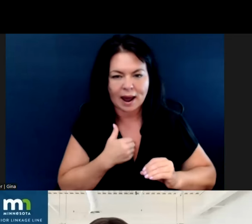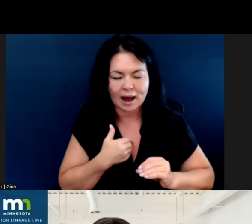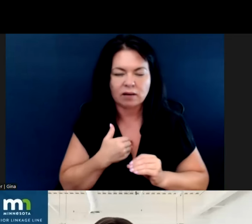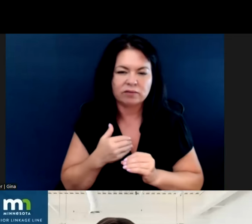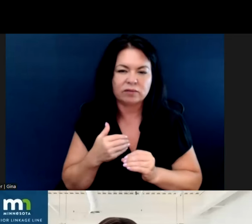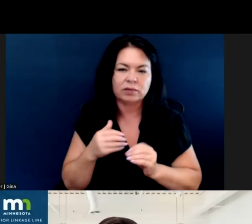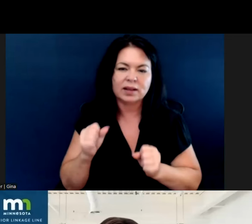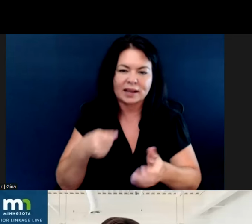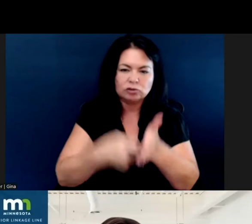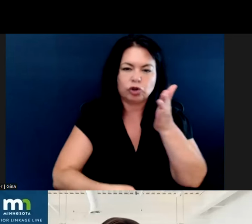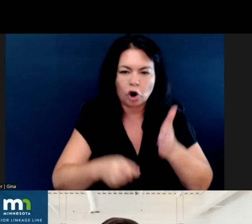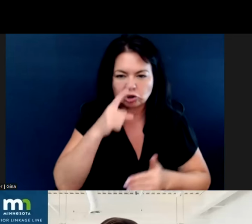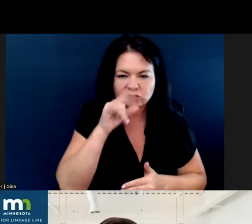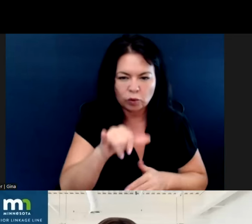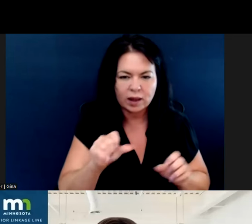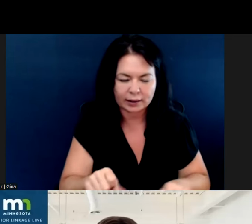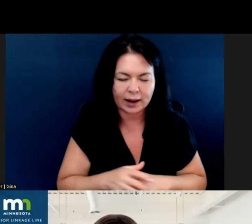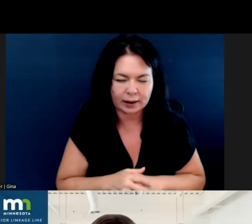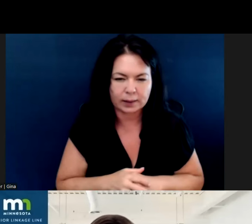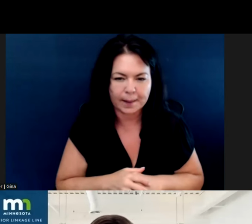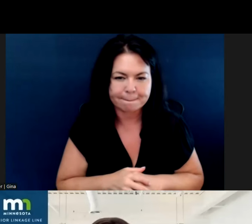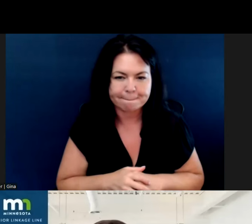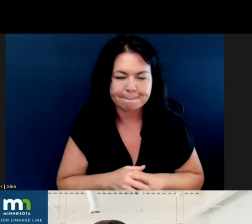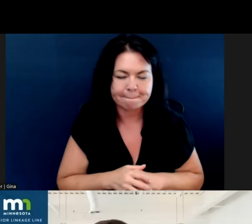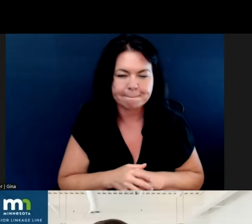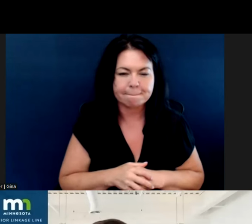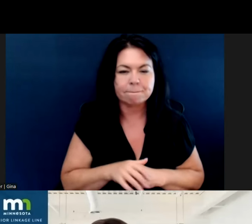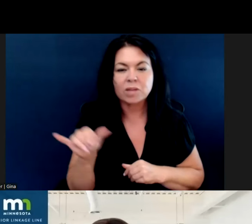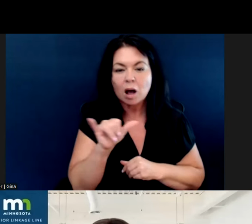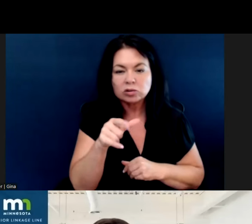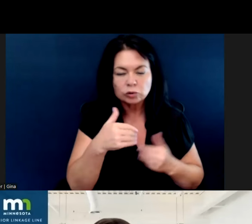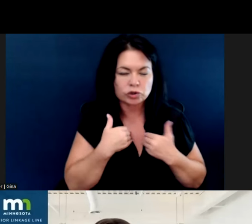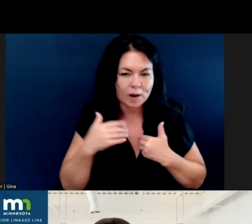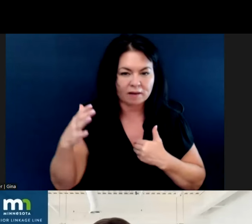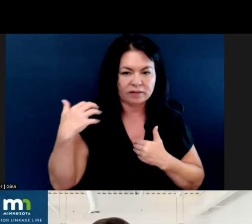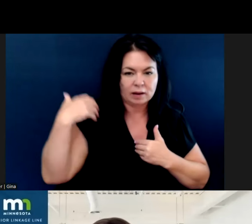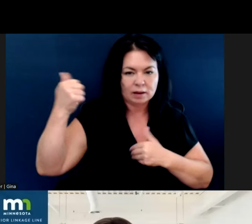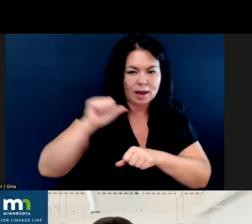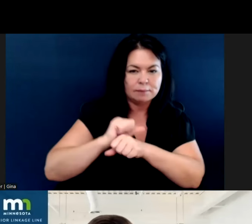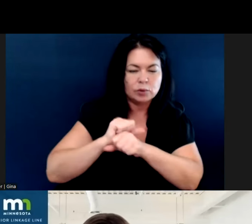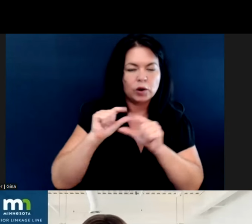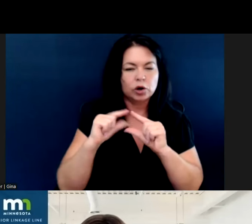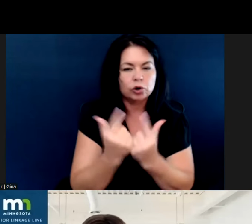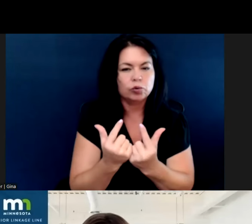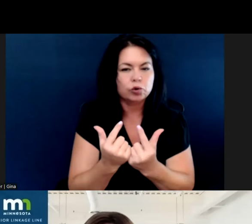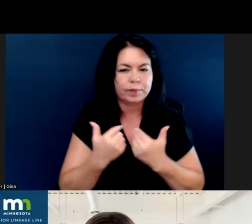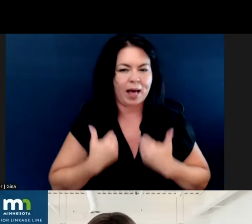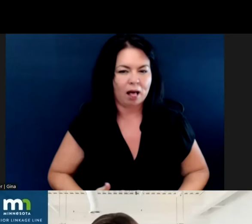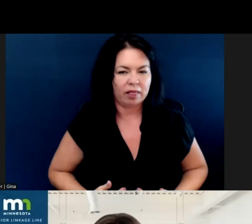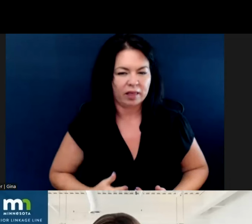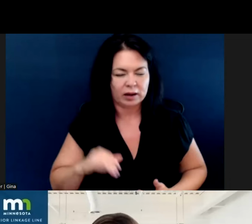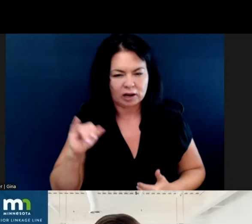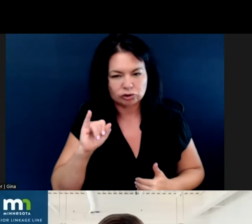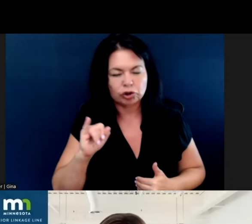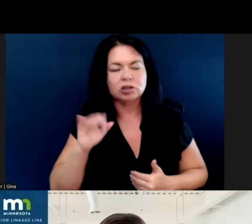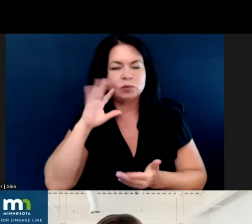premiums? Of course, very important. And do you have employer group health insurance coverage? We're going to talk about in the next couple slides